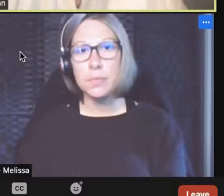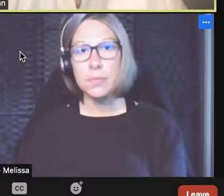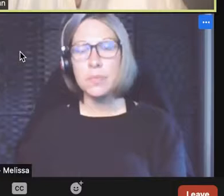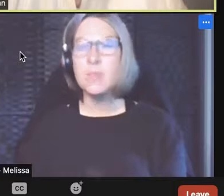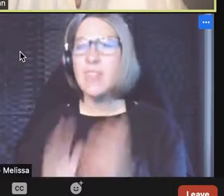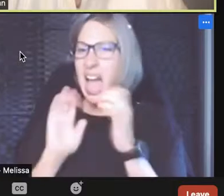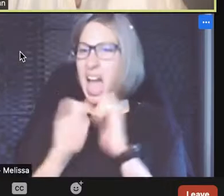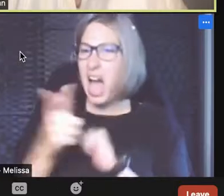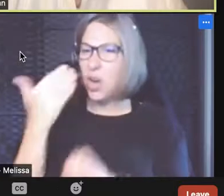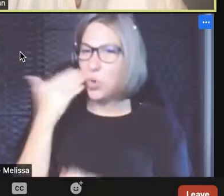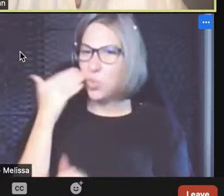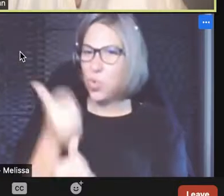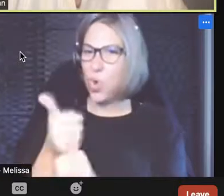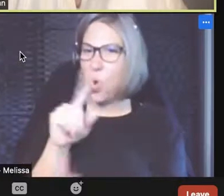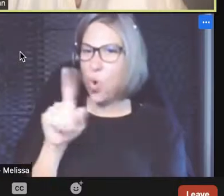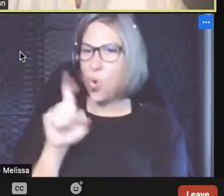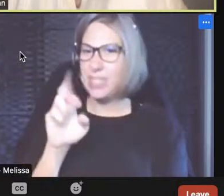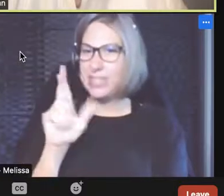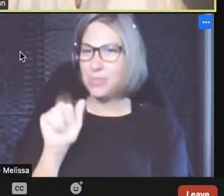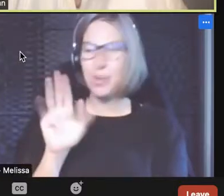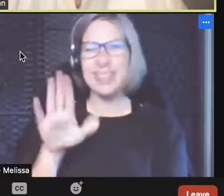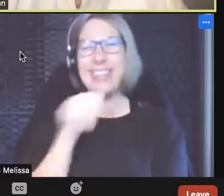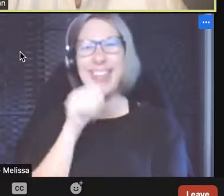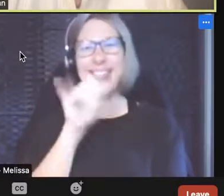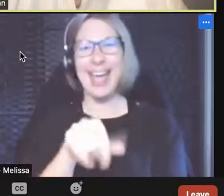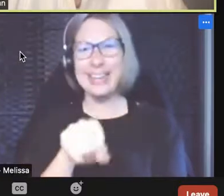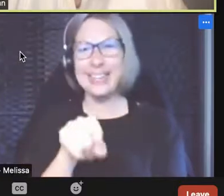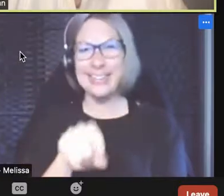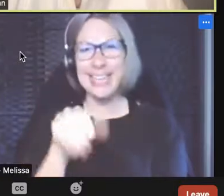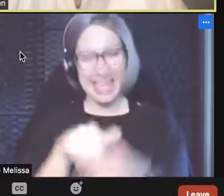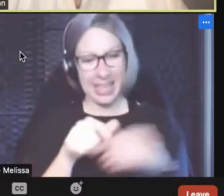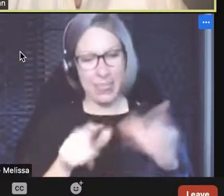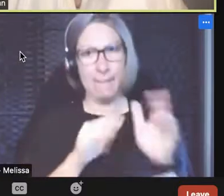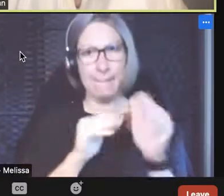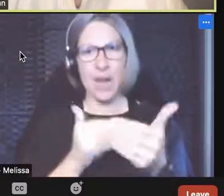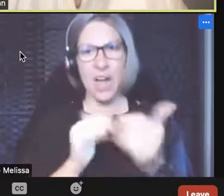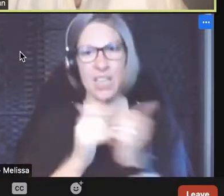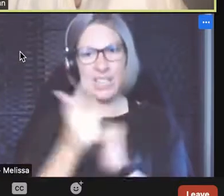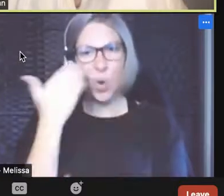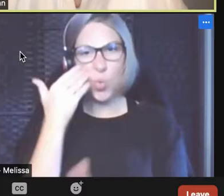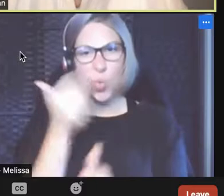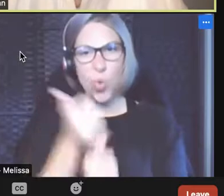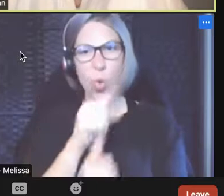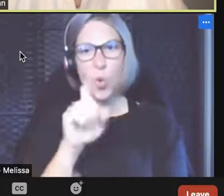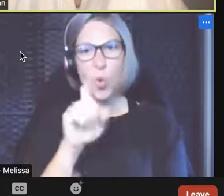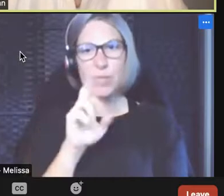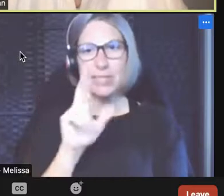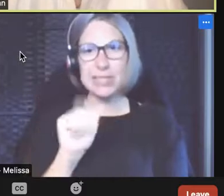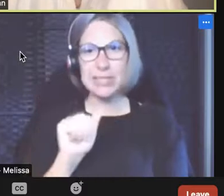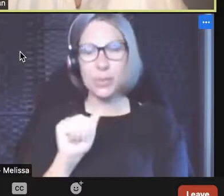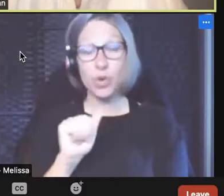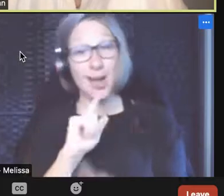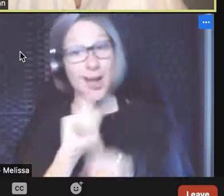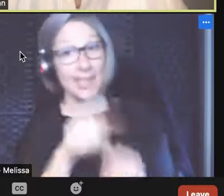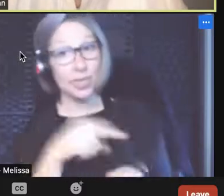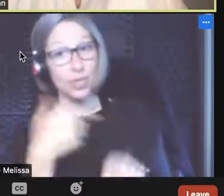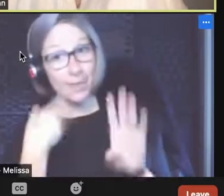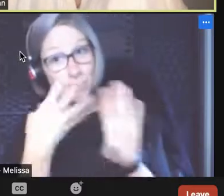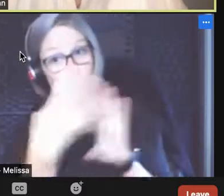that's a zebra? Not that. How do you know the ones in the box are zebras? Because they have stripes. Okay,